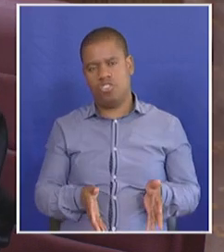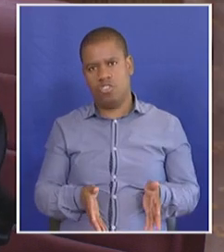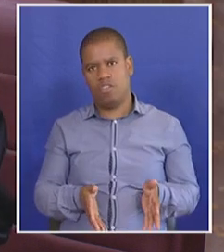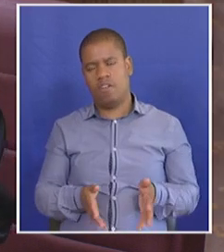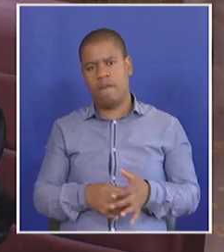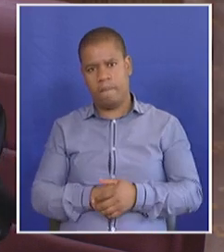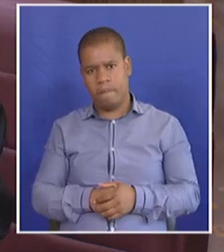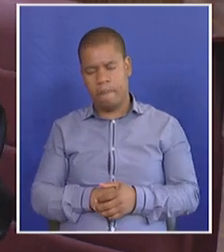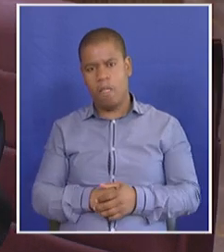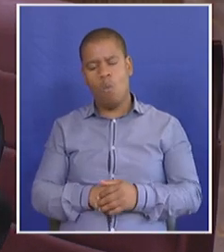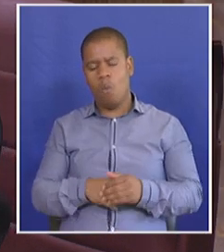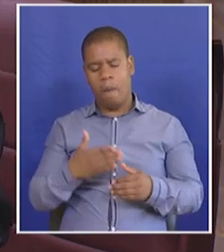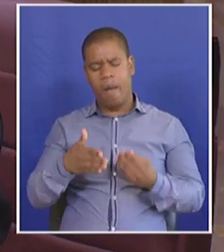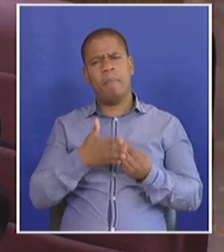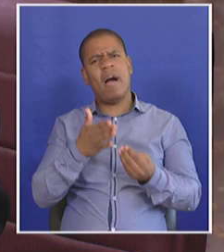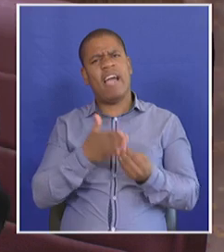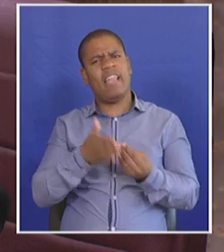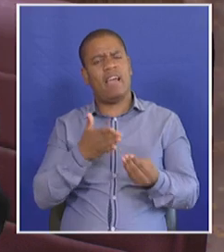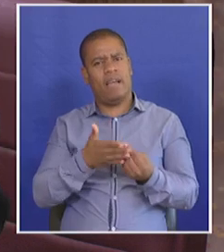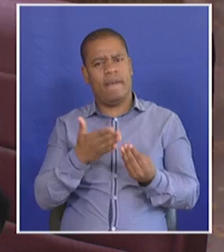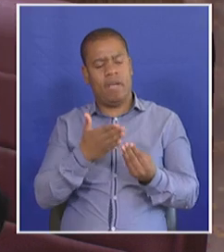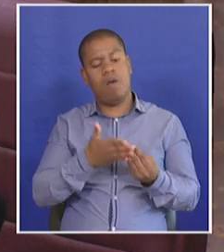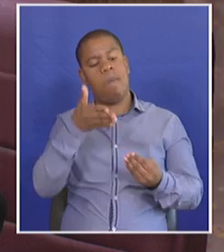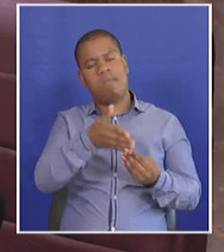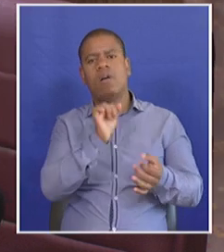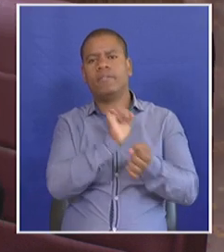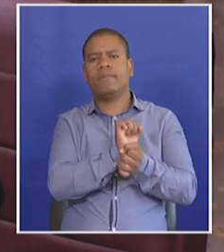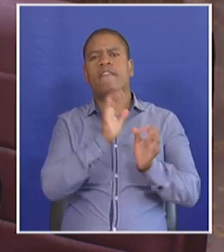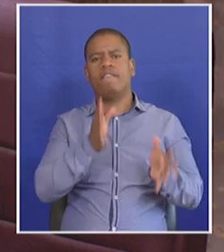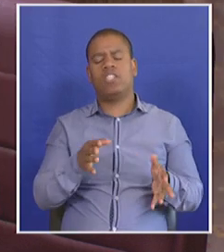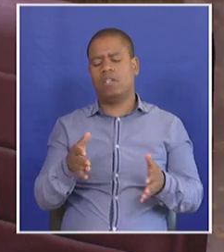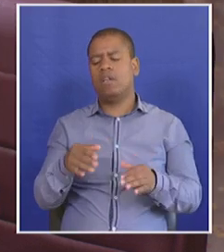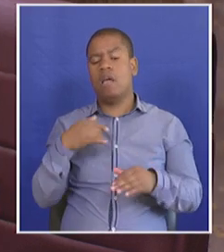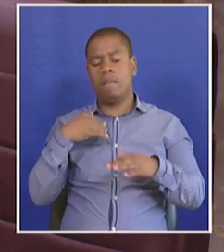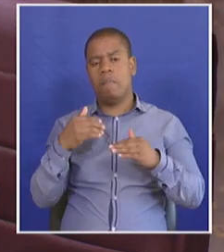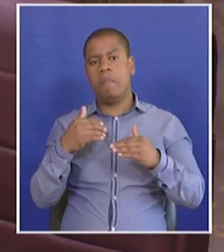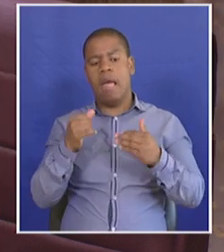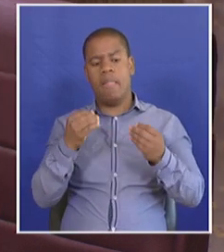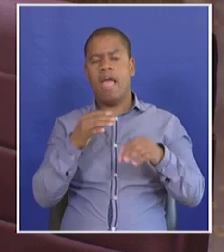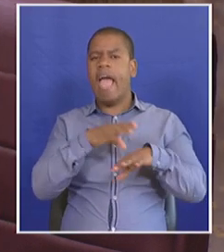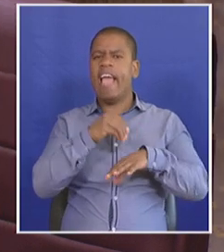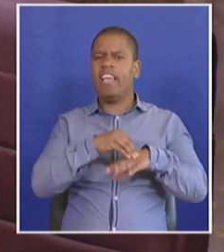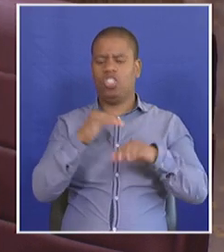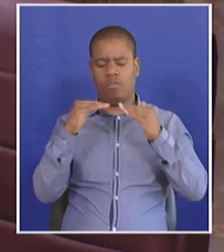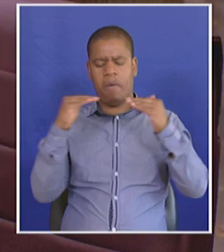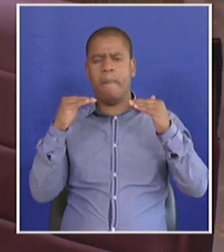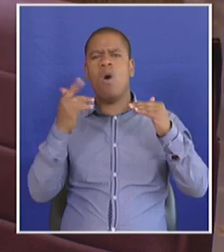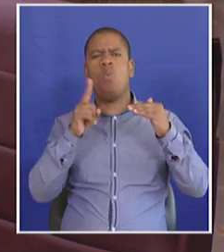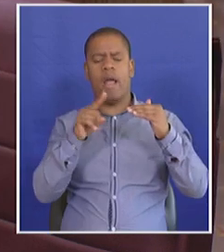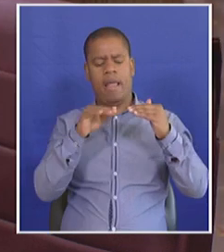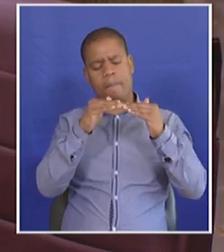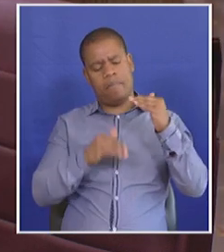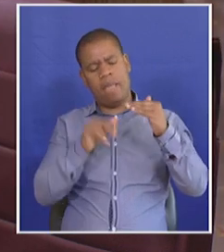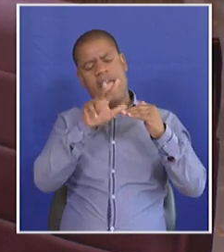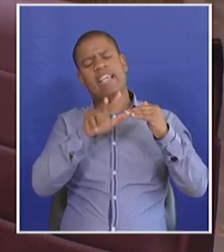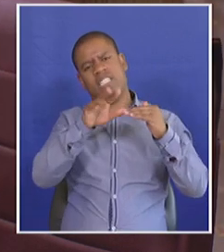Correctional Services, that a minor, just to get clarity on who we're talking about, is a child younger than 18 years. On the 12th of February this